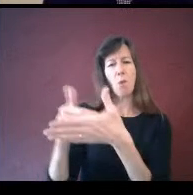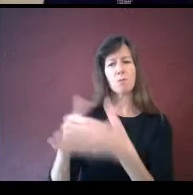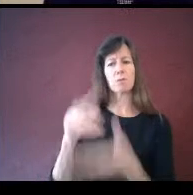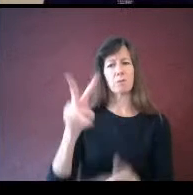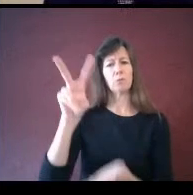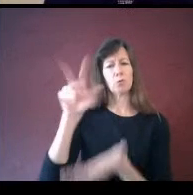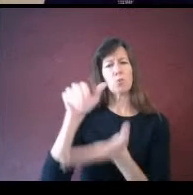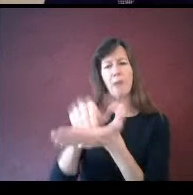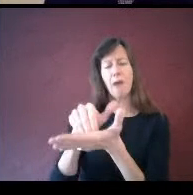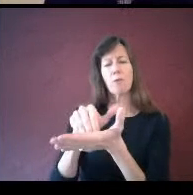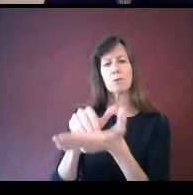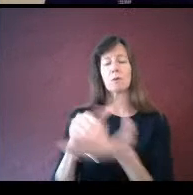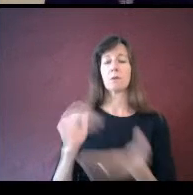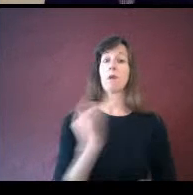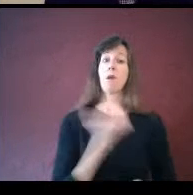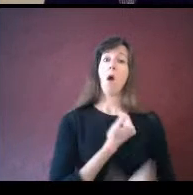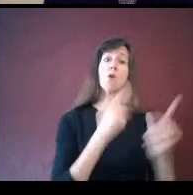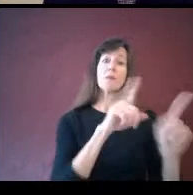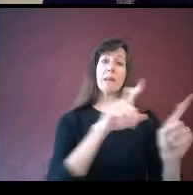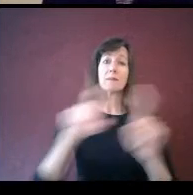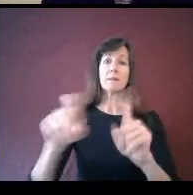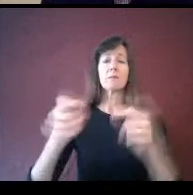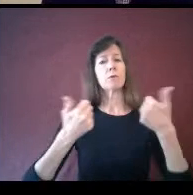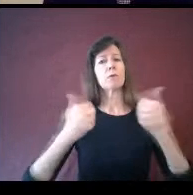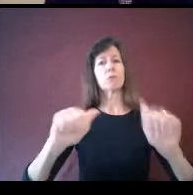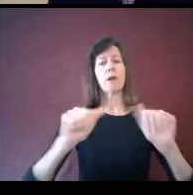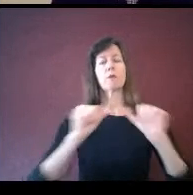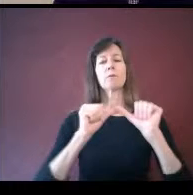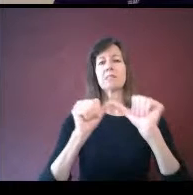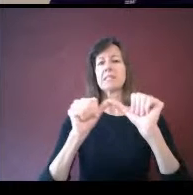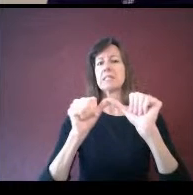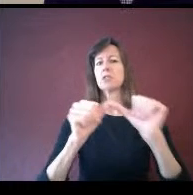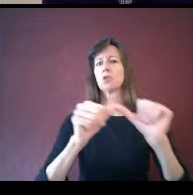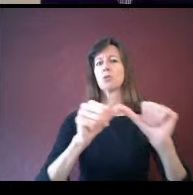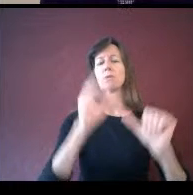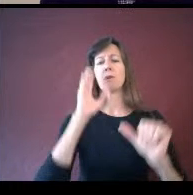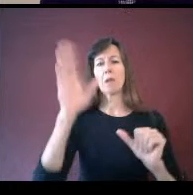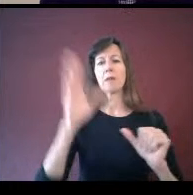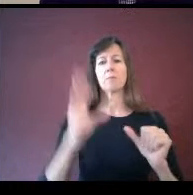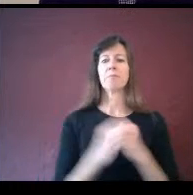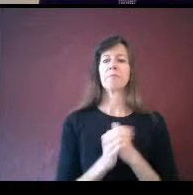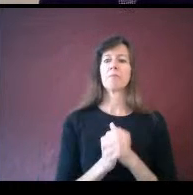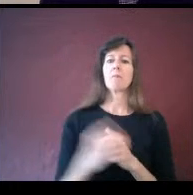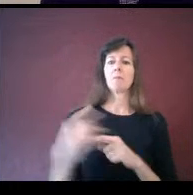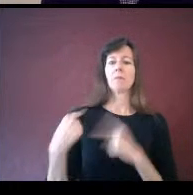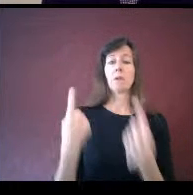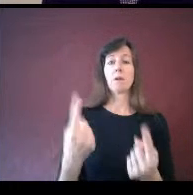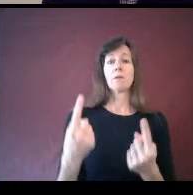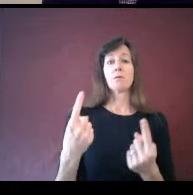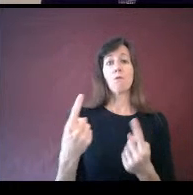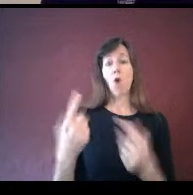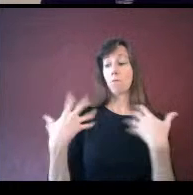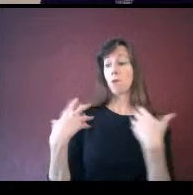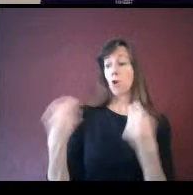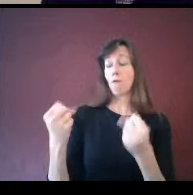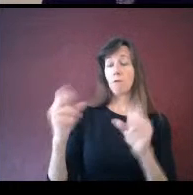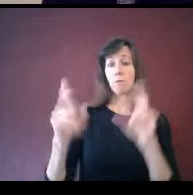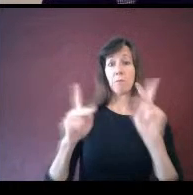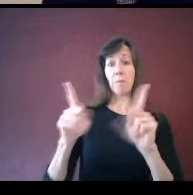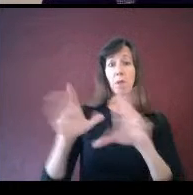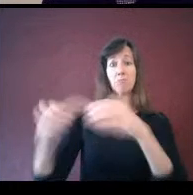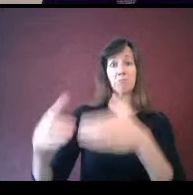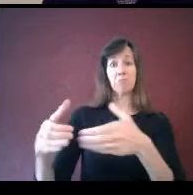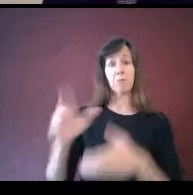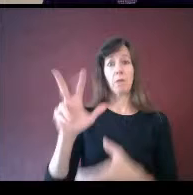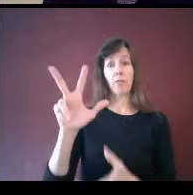up, which we need to continue to do and will continue to do. We've seen 3651 recover. And as I mentioned, unfortunately